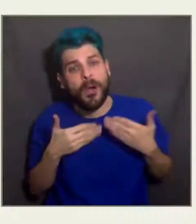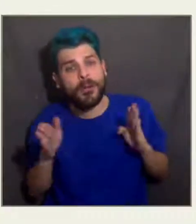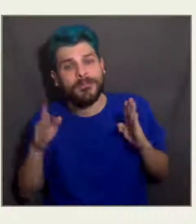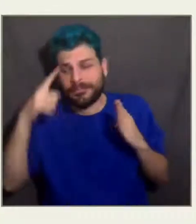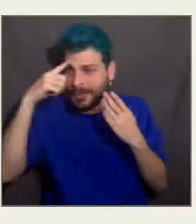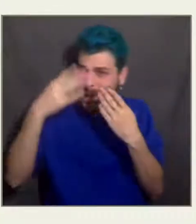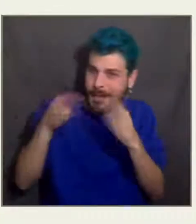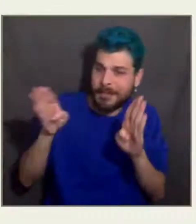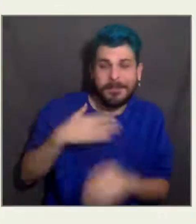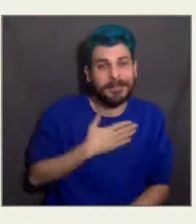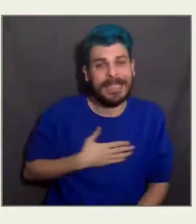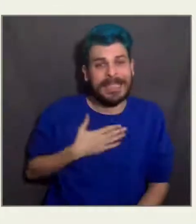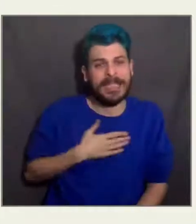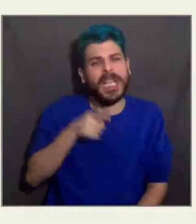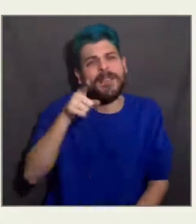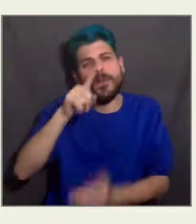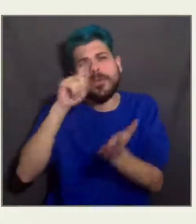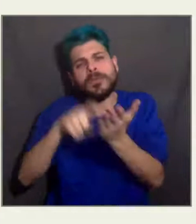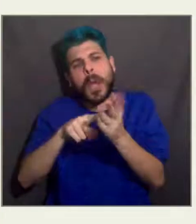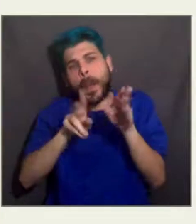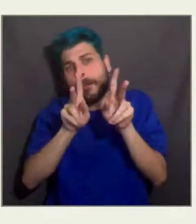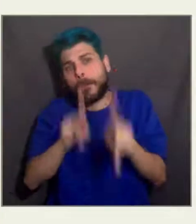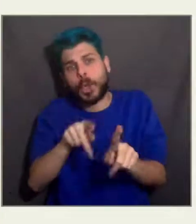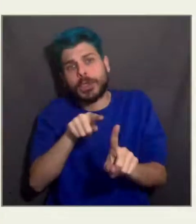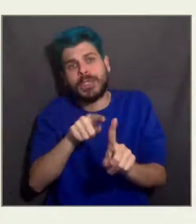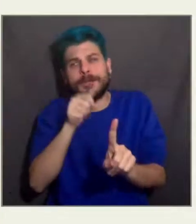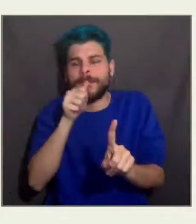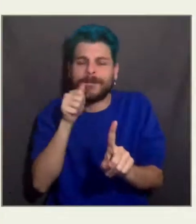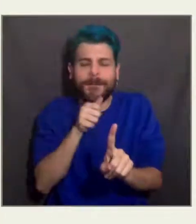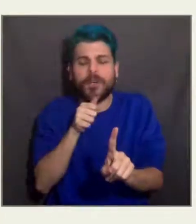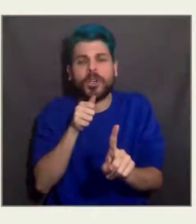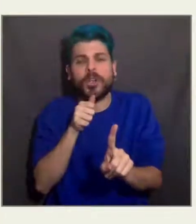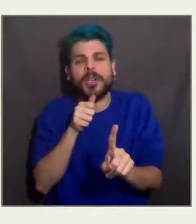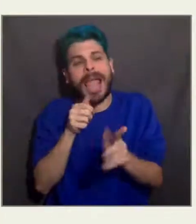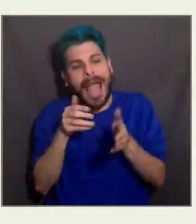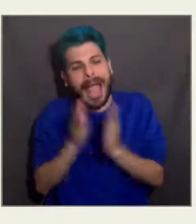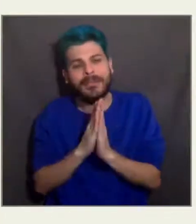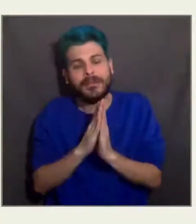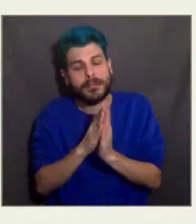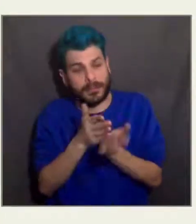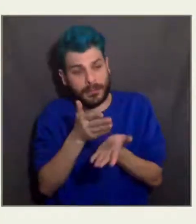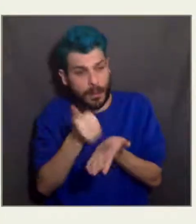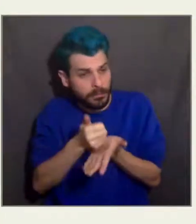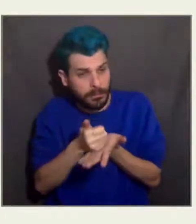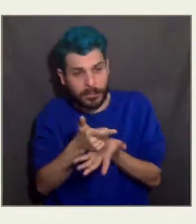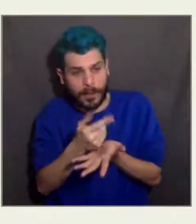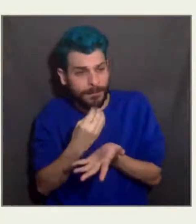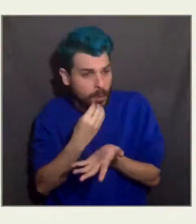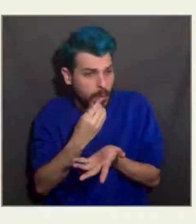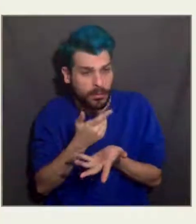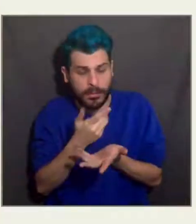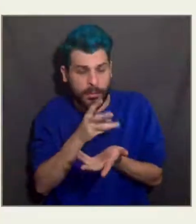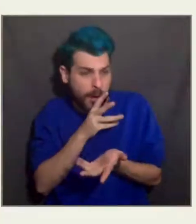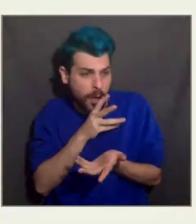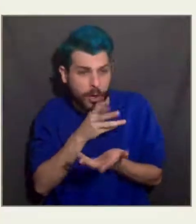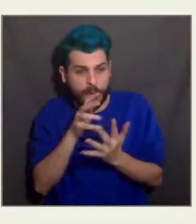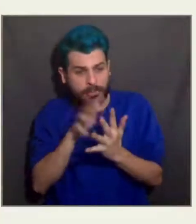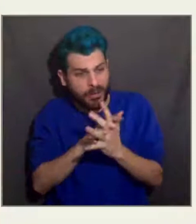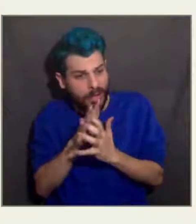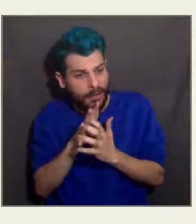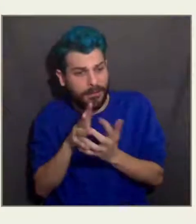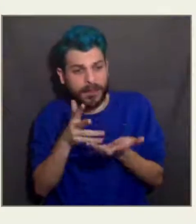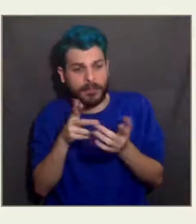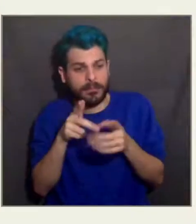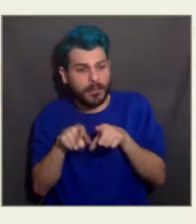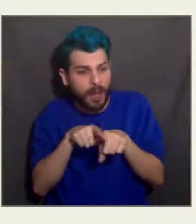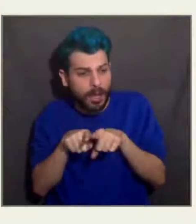someone who is suffering, ask them if they need help. Offer some food, water, gloves, dry socks, or a